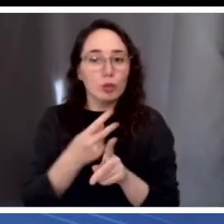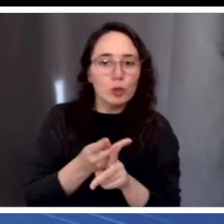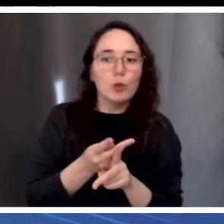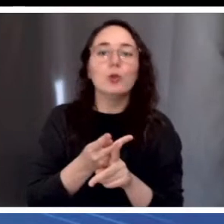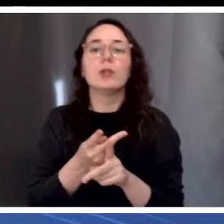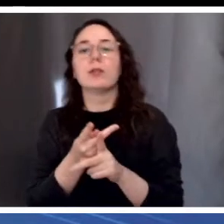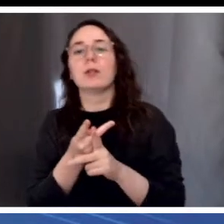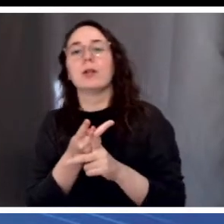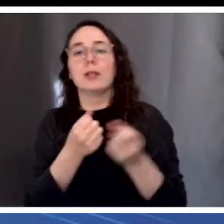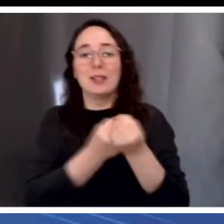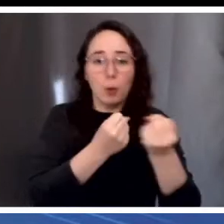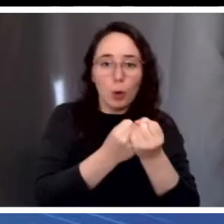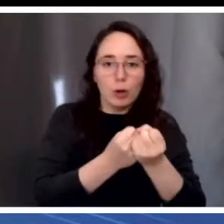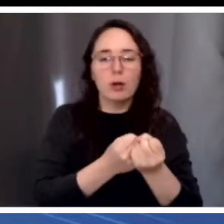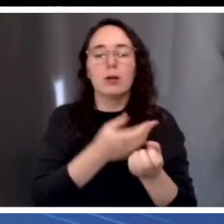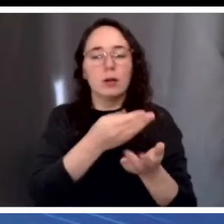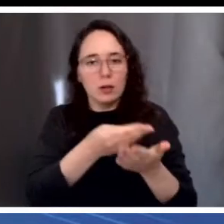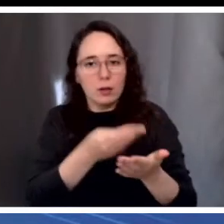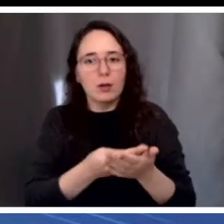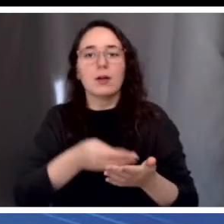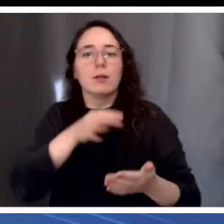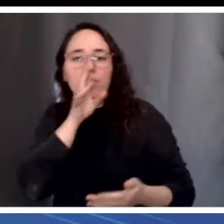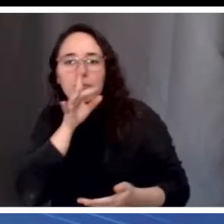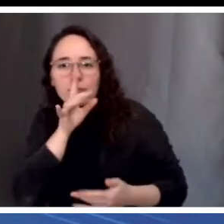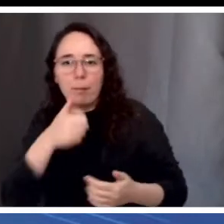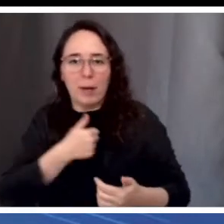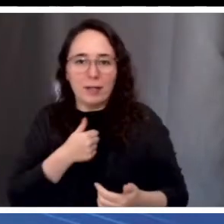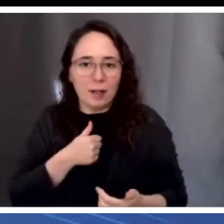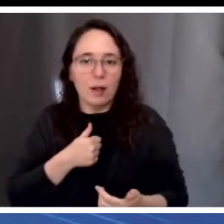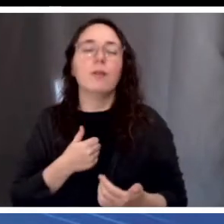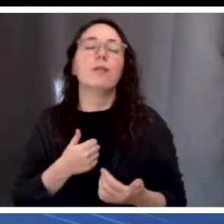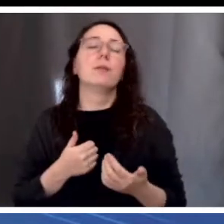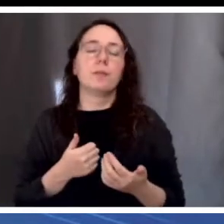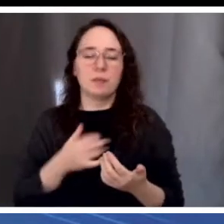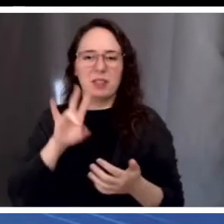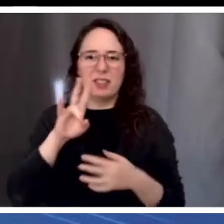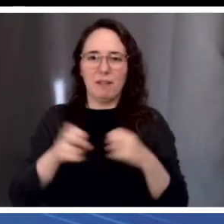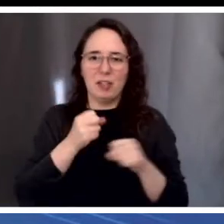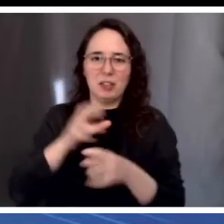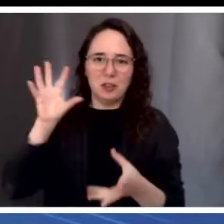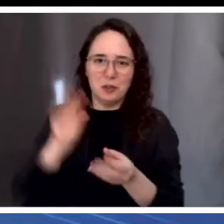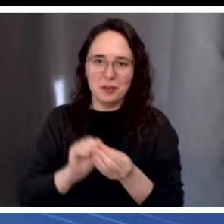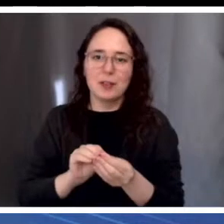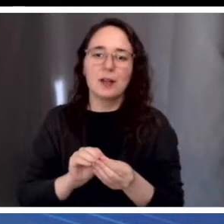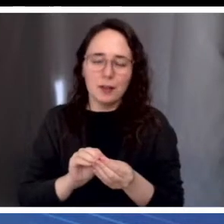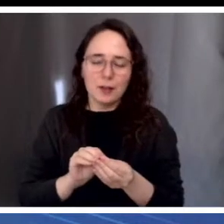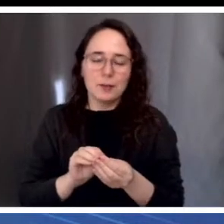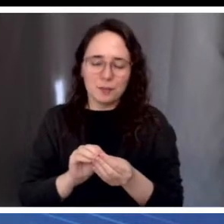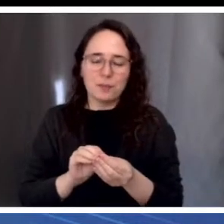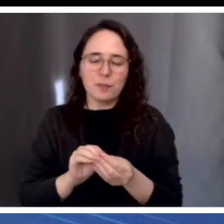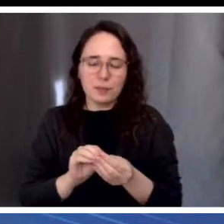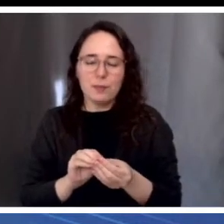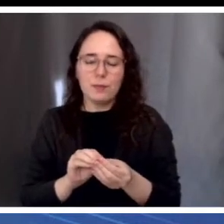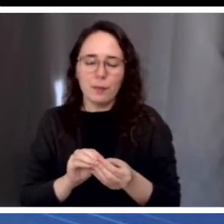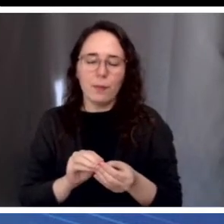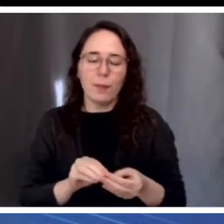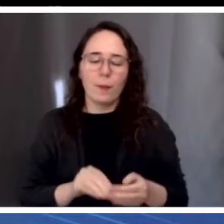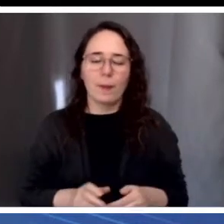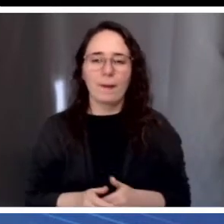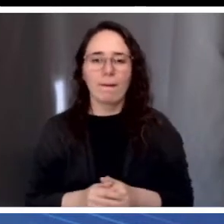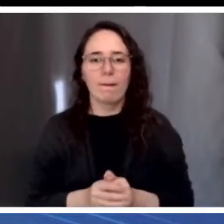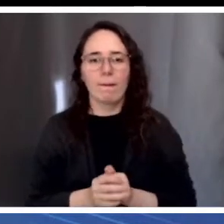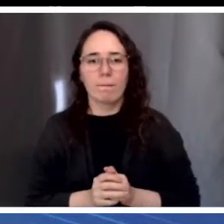fund audio description. I've been doing this for seven years. A lot of love has been put into this work. And the,